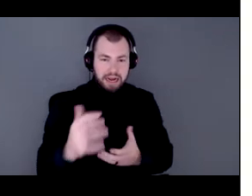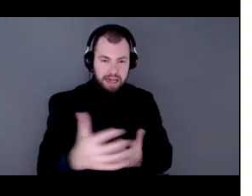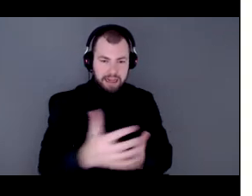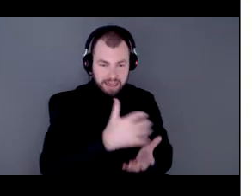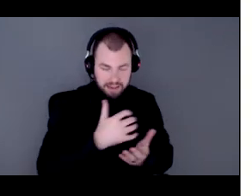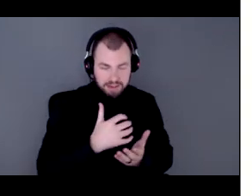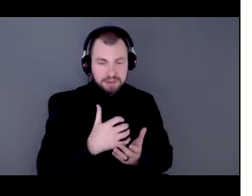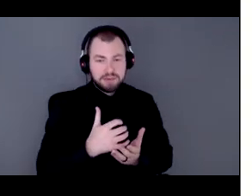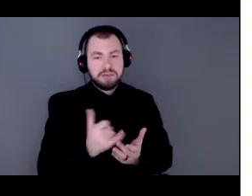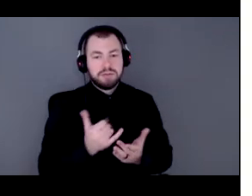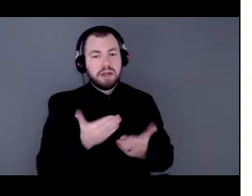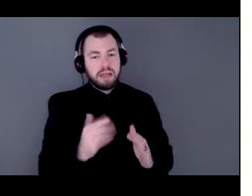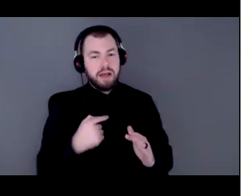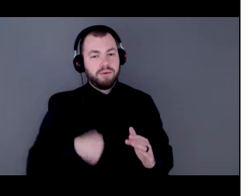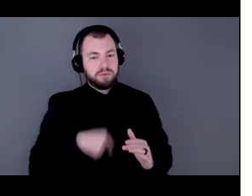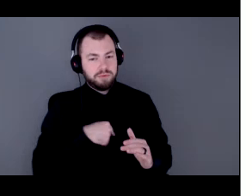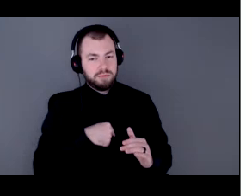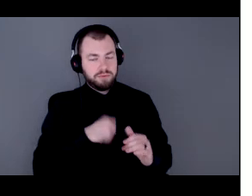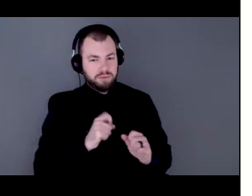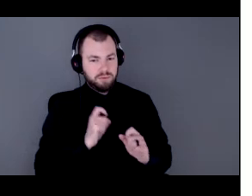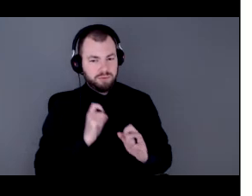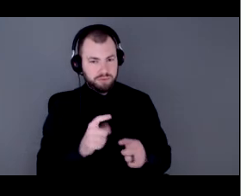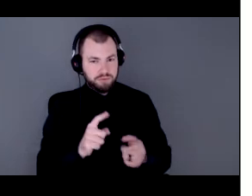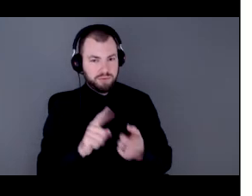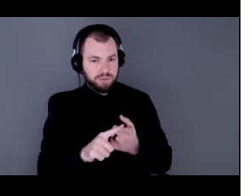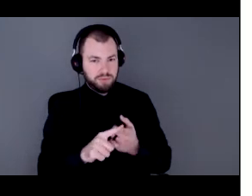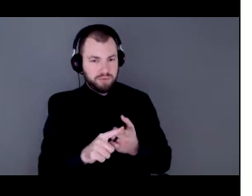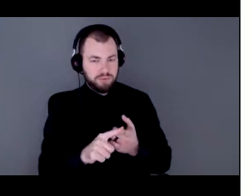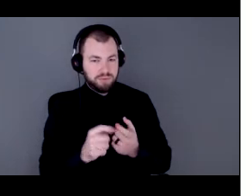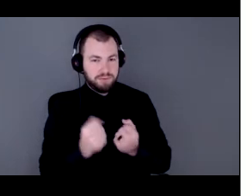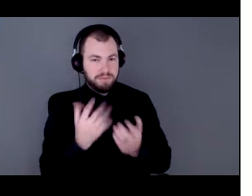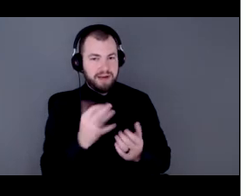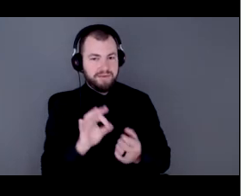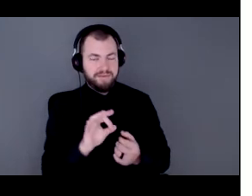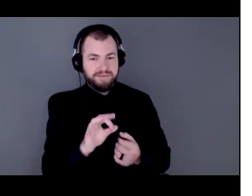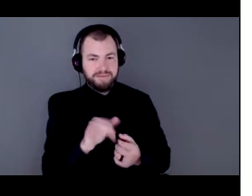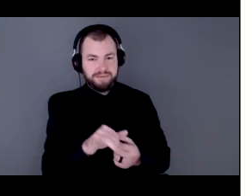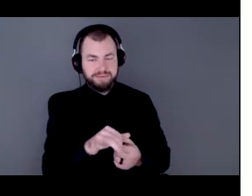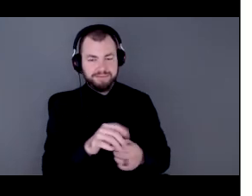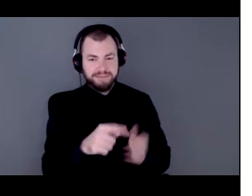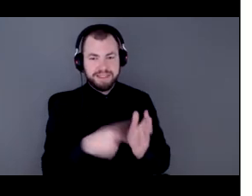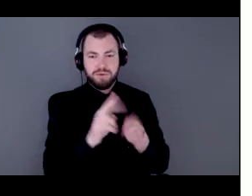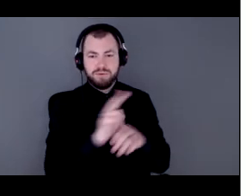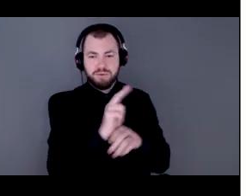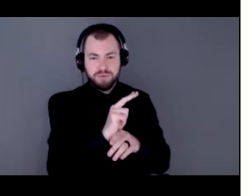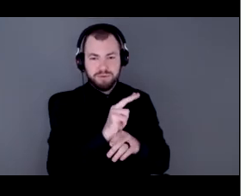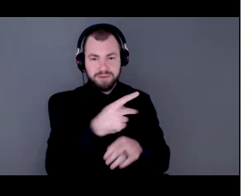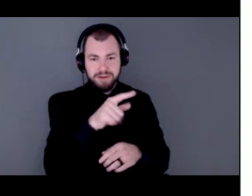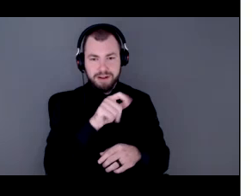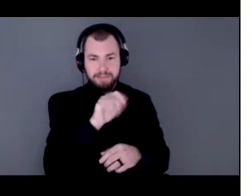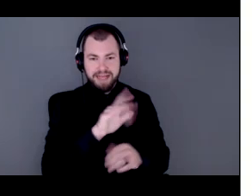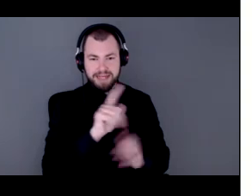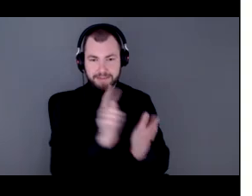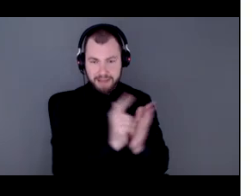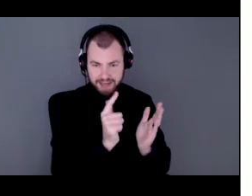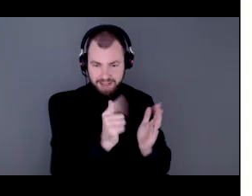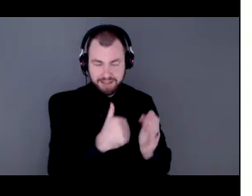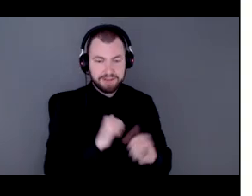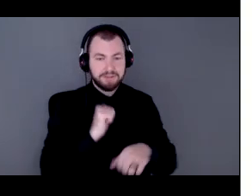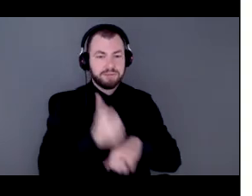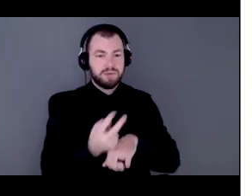contribute to many of the 19 single-use plastic bans in South Carolina, implement two smoking bans on Charleston